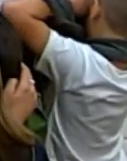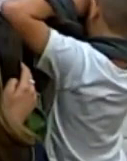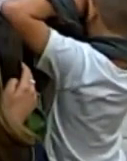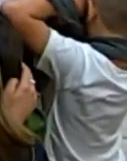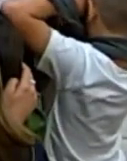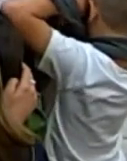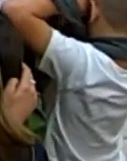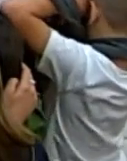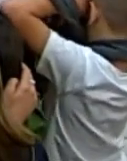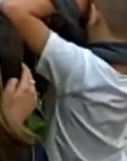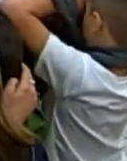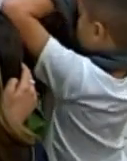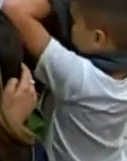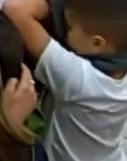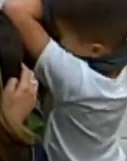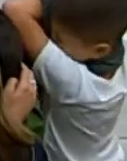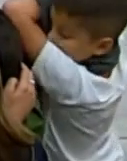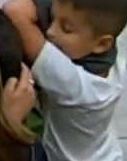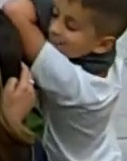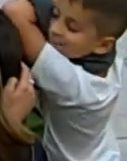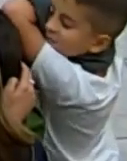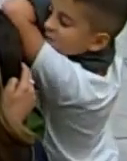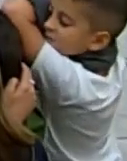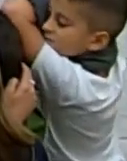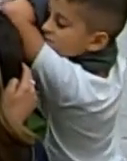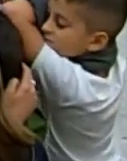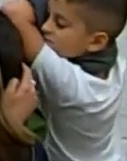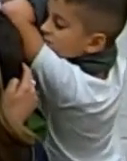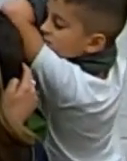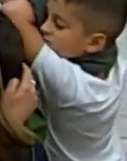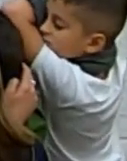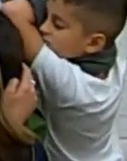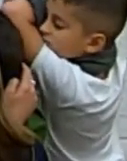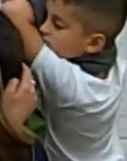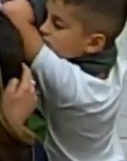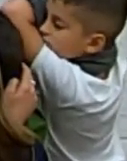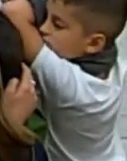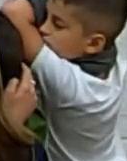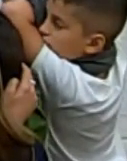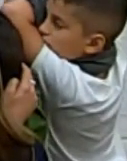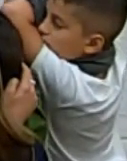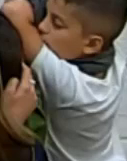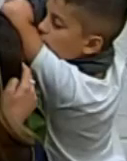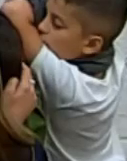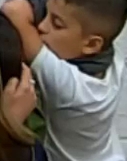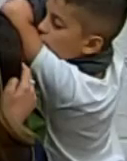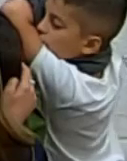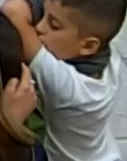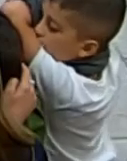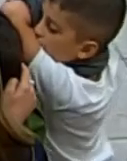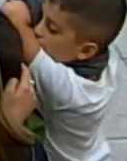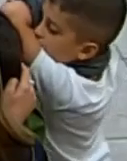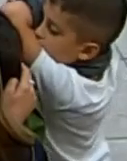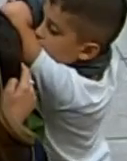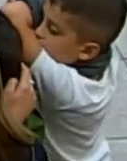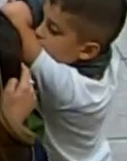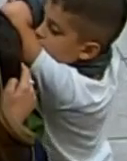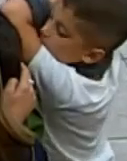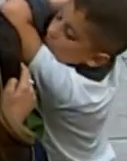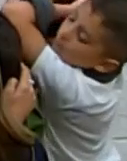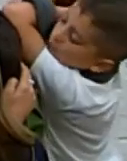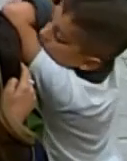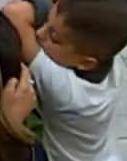Lord, bless the teachers. Give them grace, authority to the parents as well. Give them